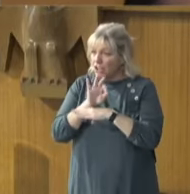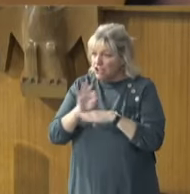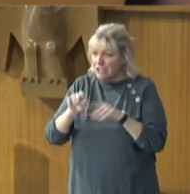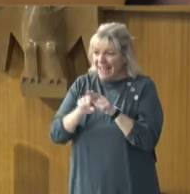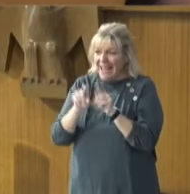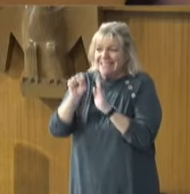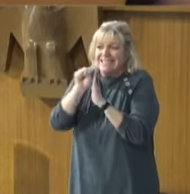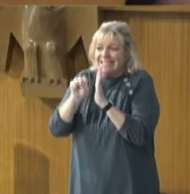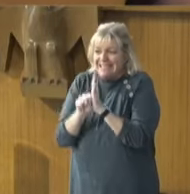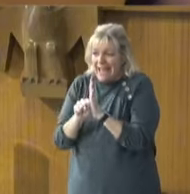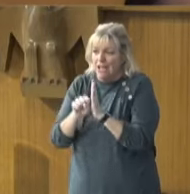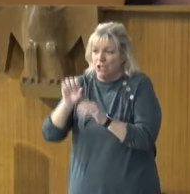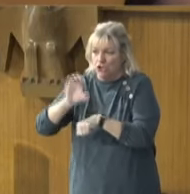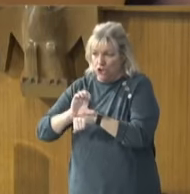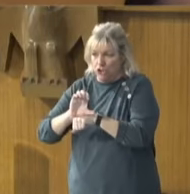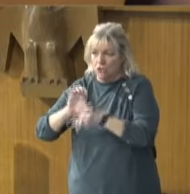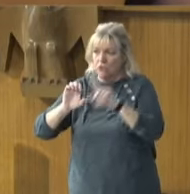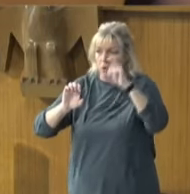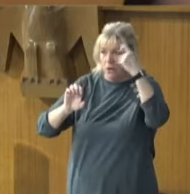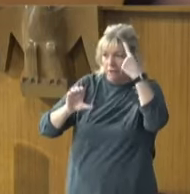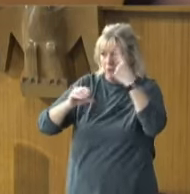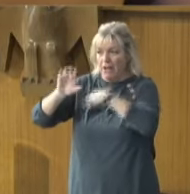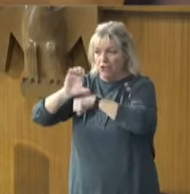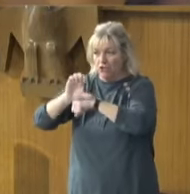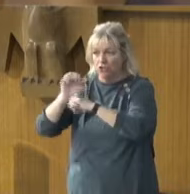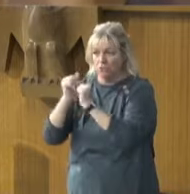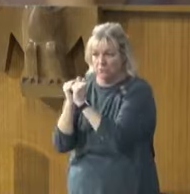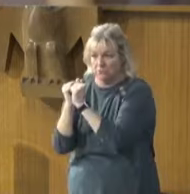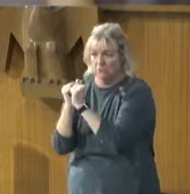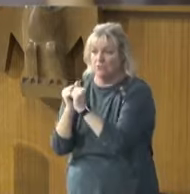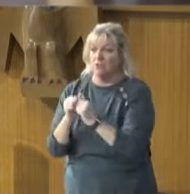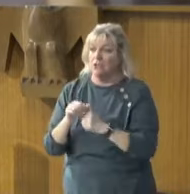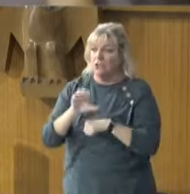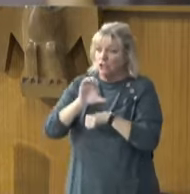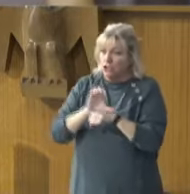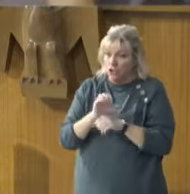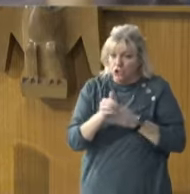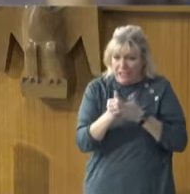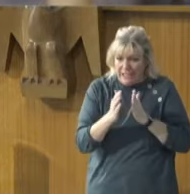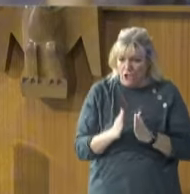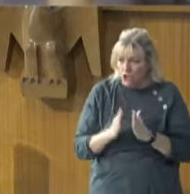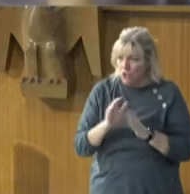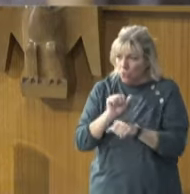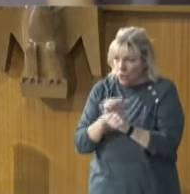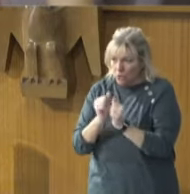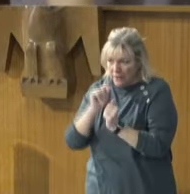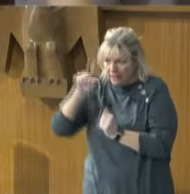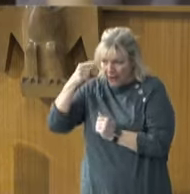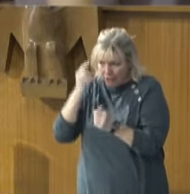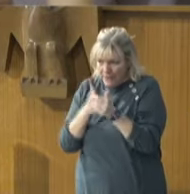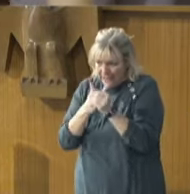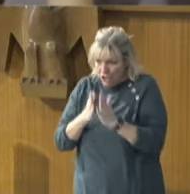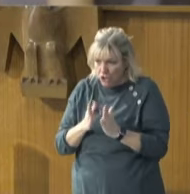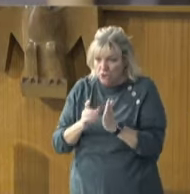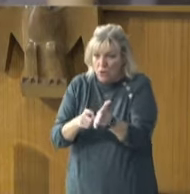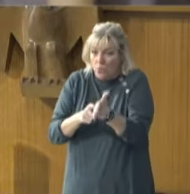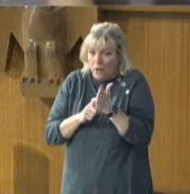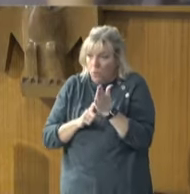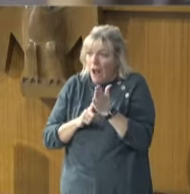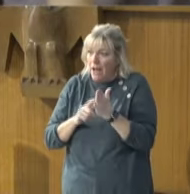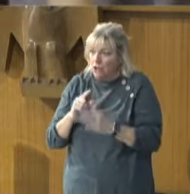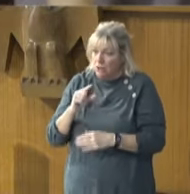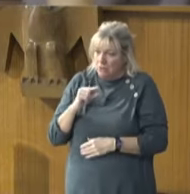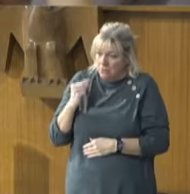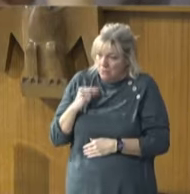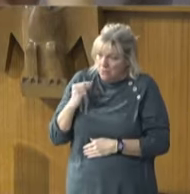church. Church leadership conspired with government leaders to require clergy to sign a statement